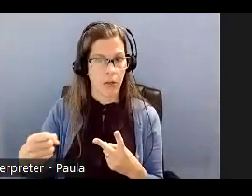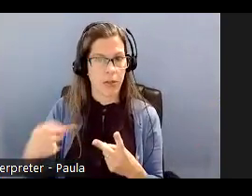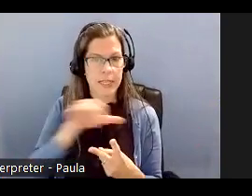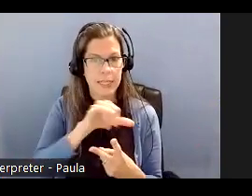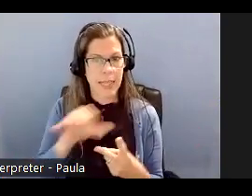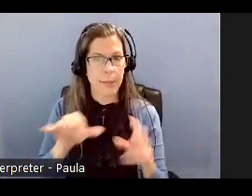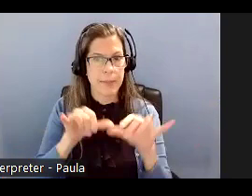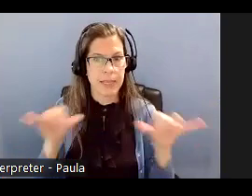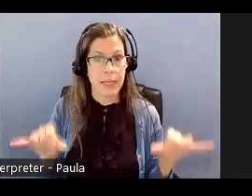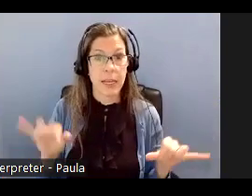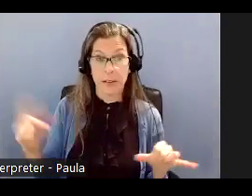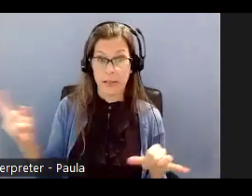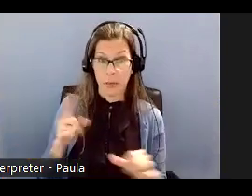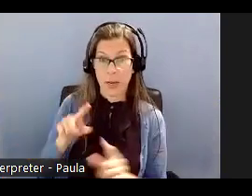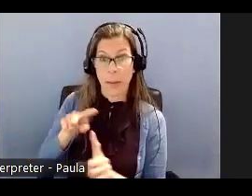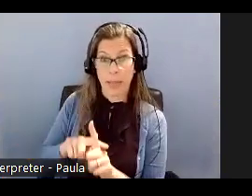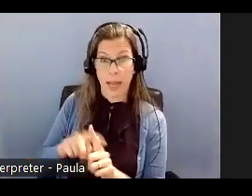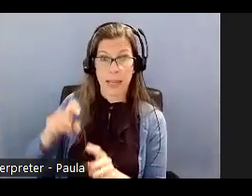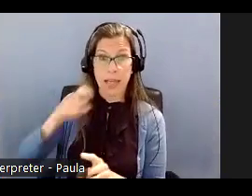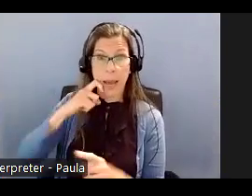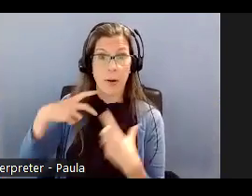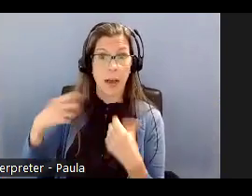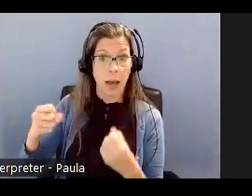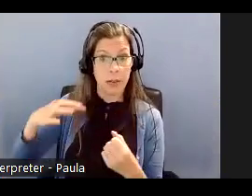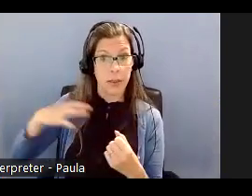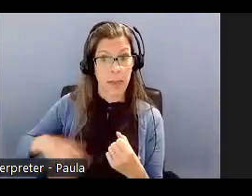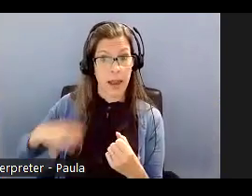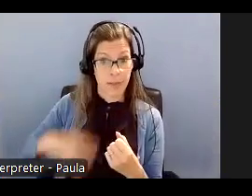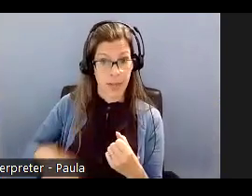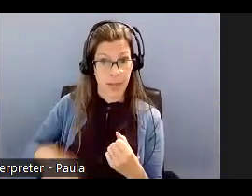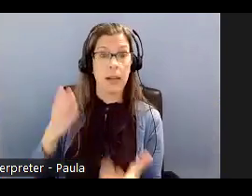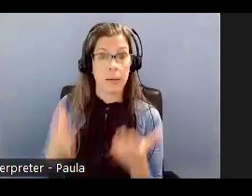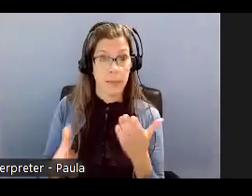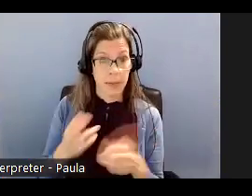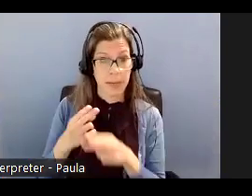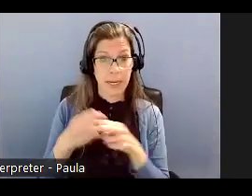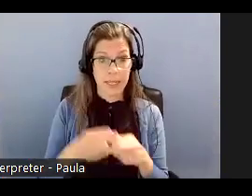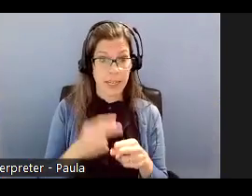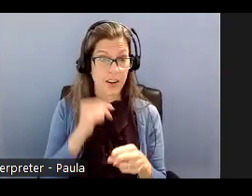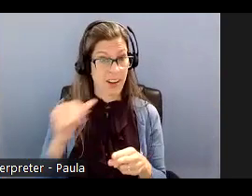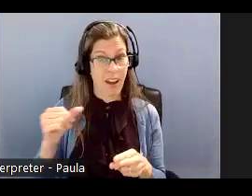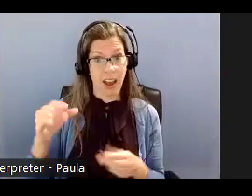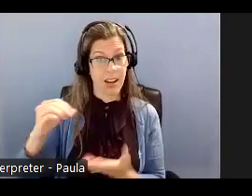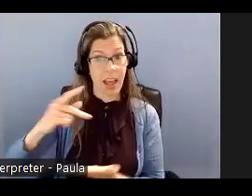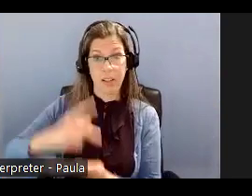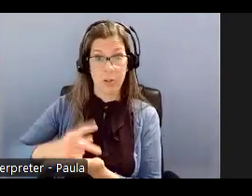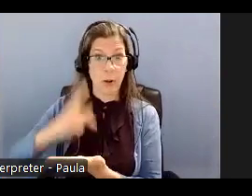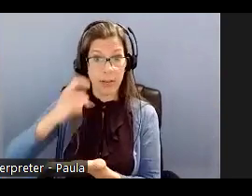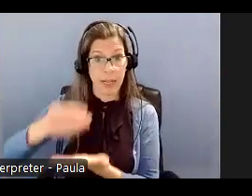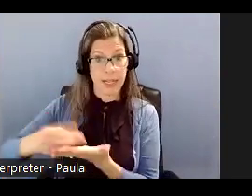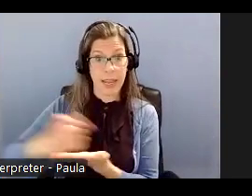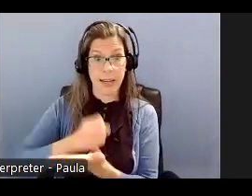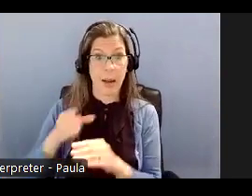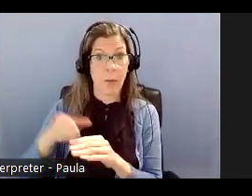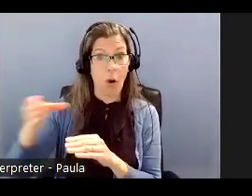somebody applies for Apple Health benefits and may be considered ineligible due to their income being